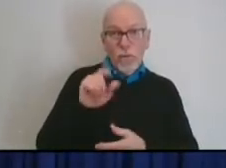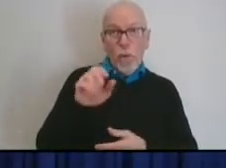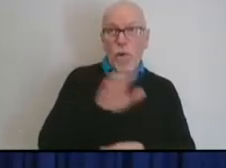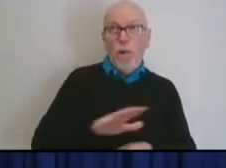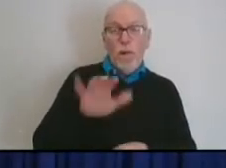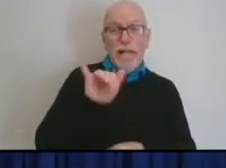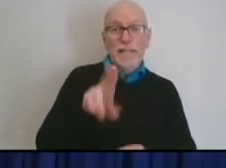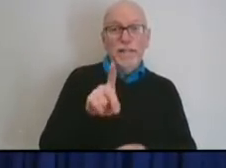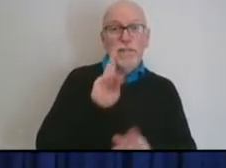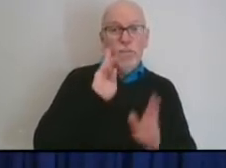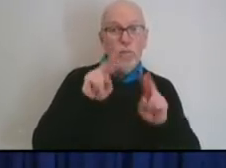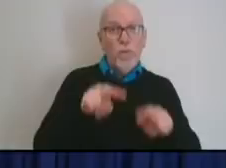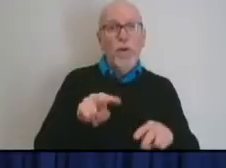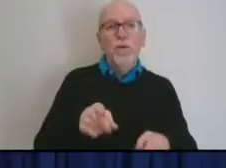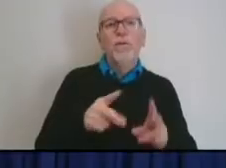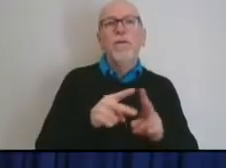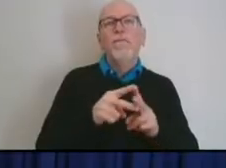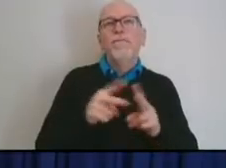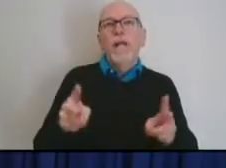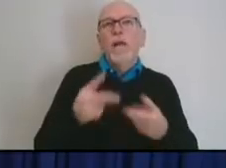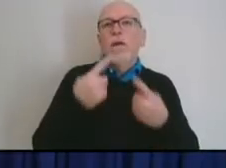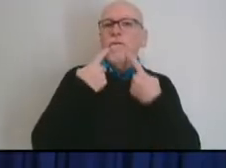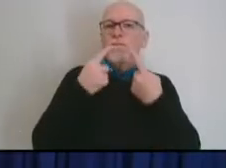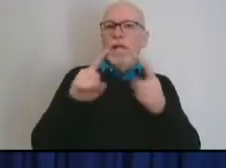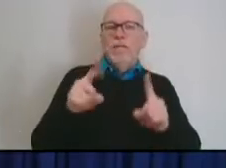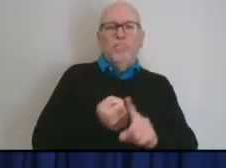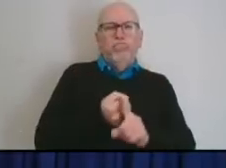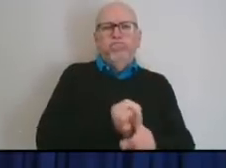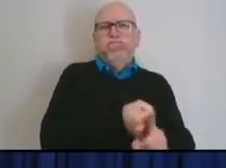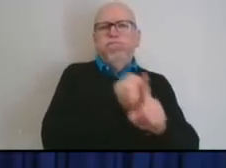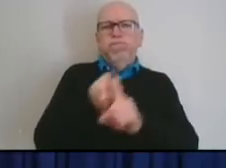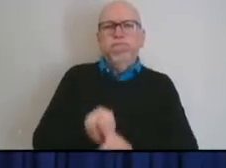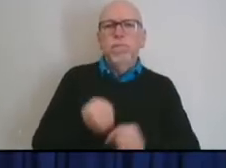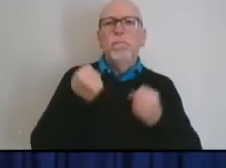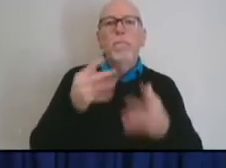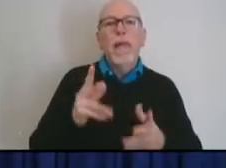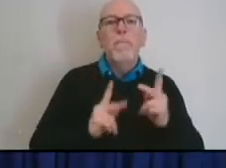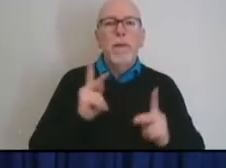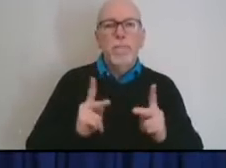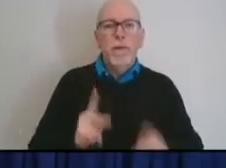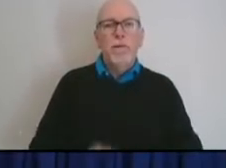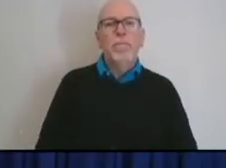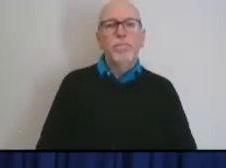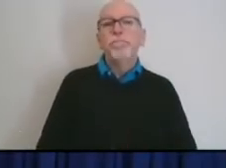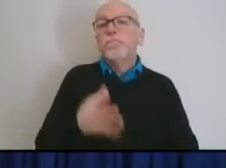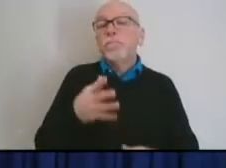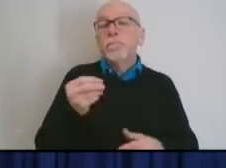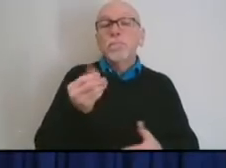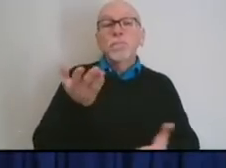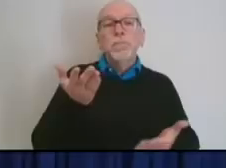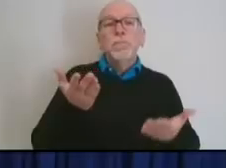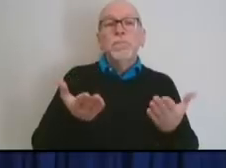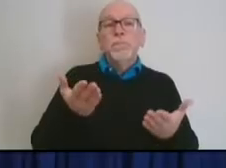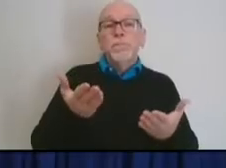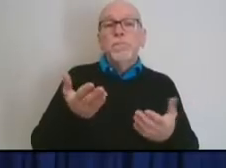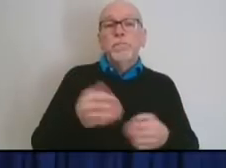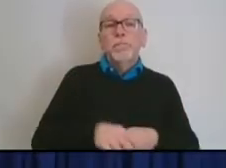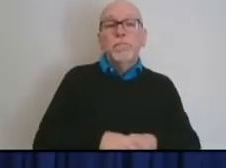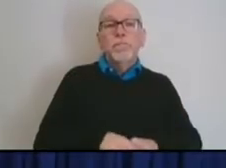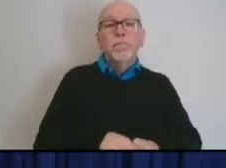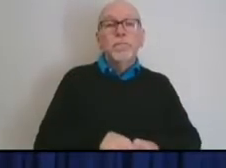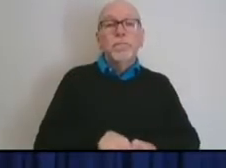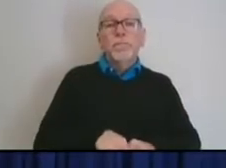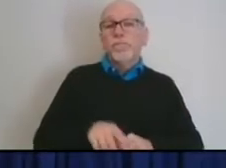a very effective way to communicate. And probably Reaches a little different